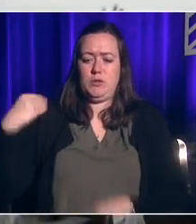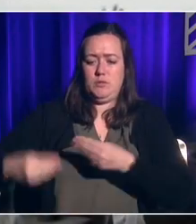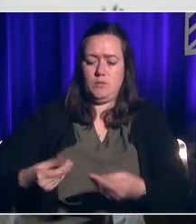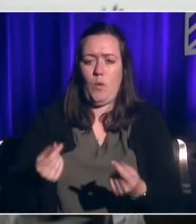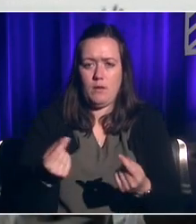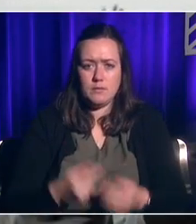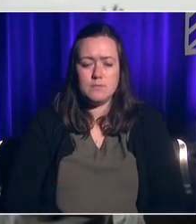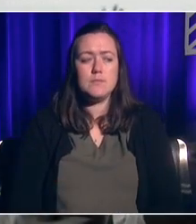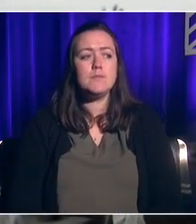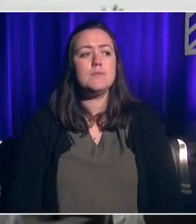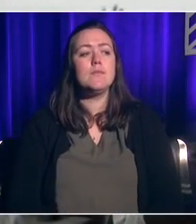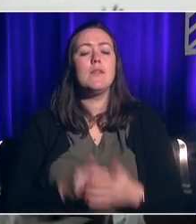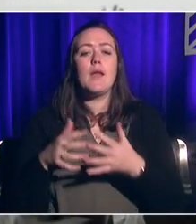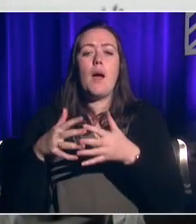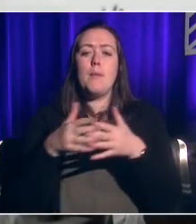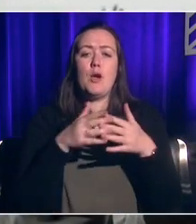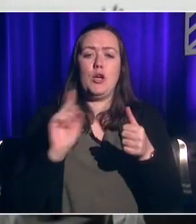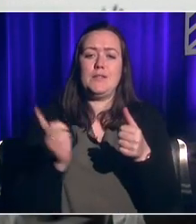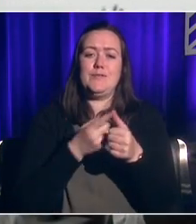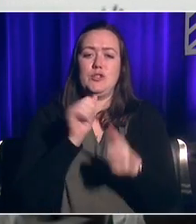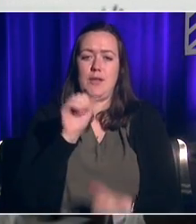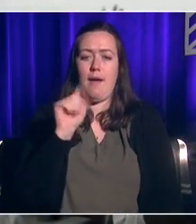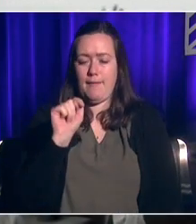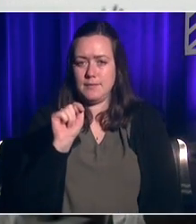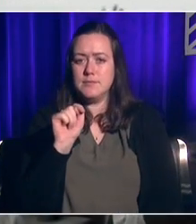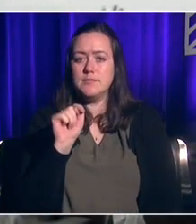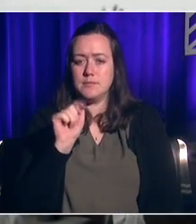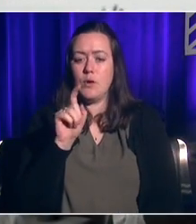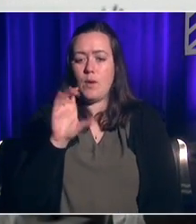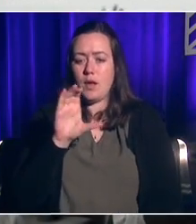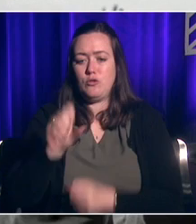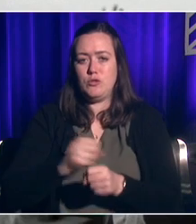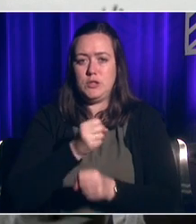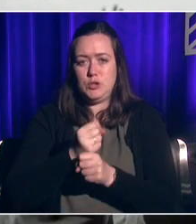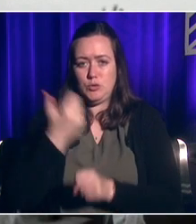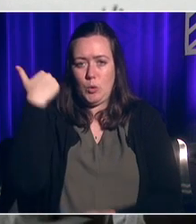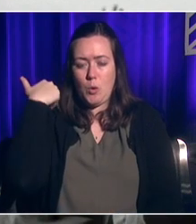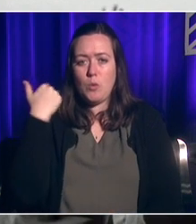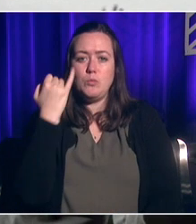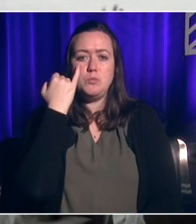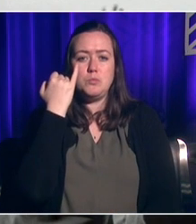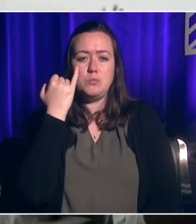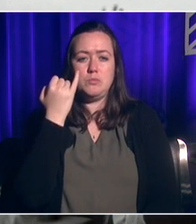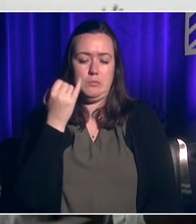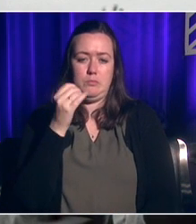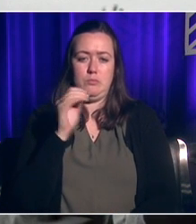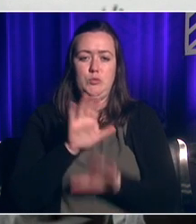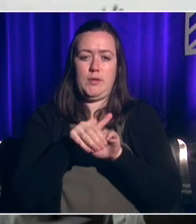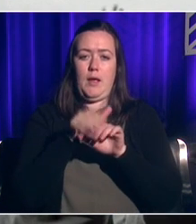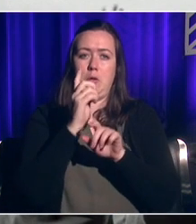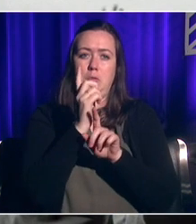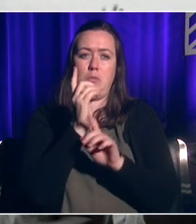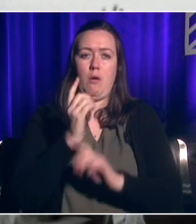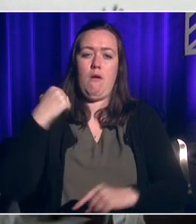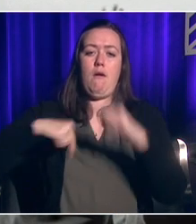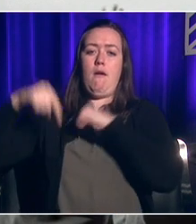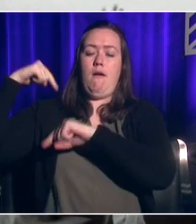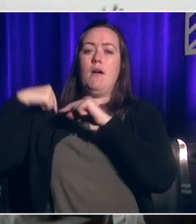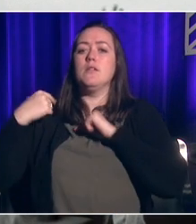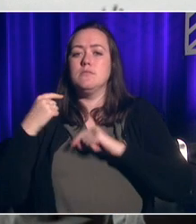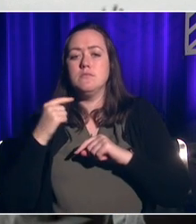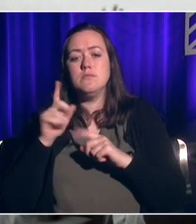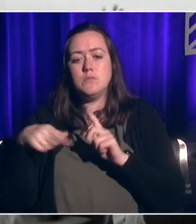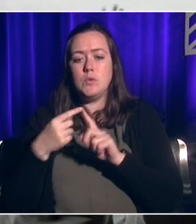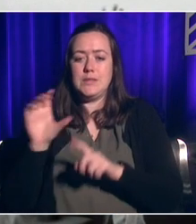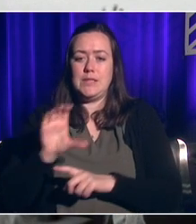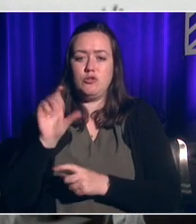America's First Act, 100 years ago, if you transport yourself to the turn of the century, we